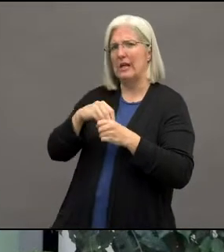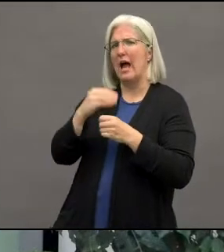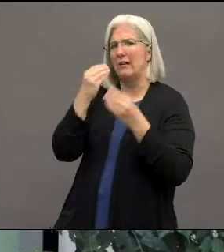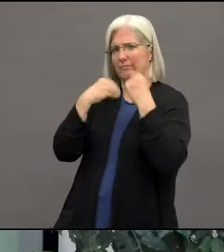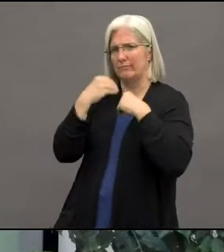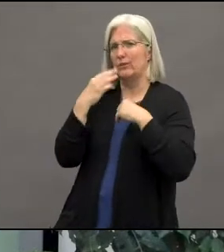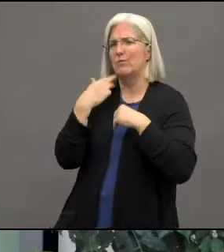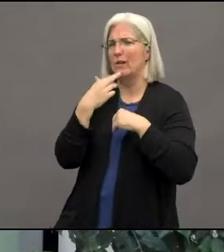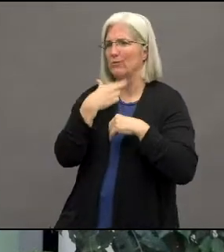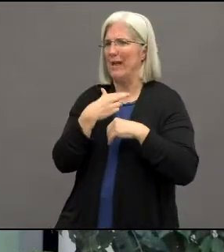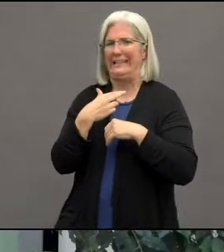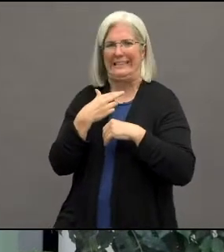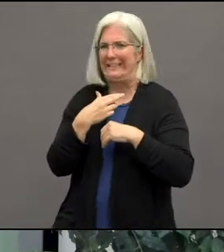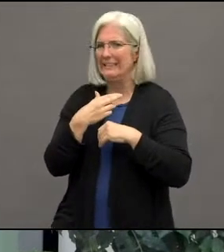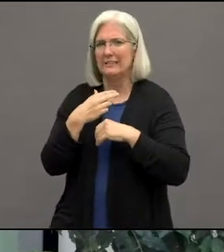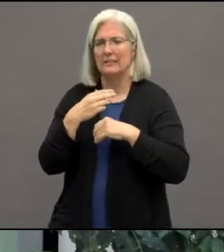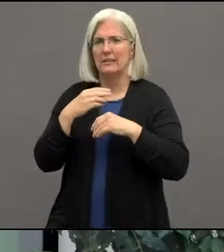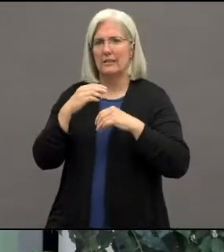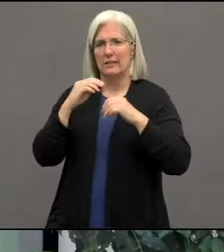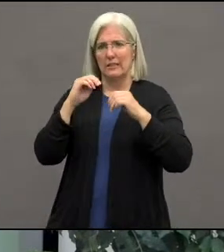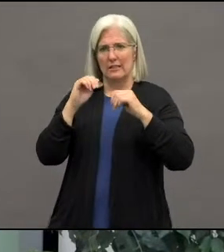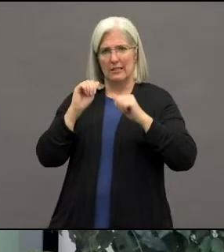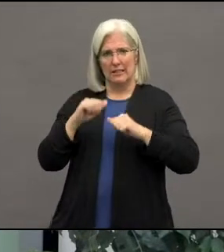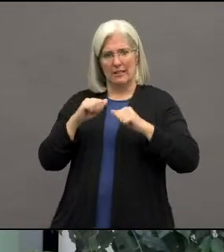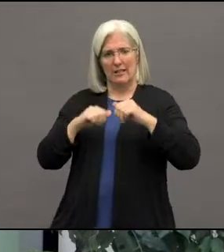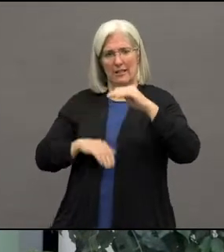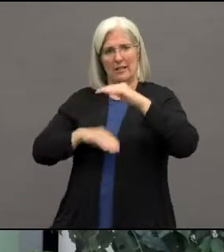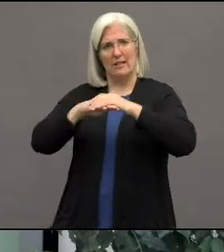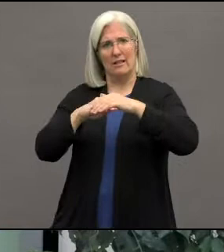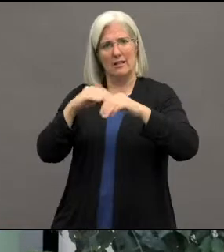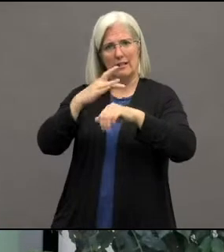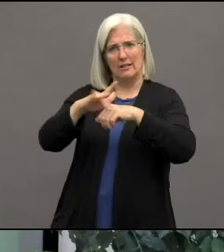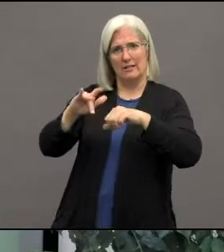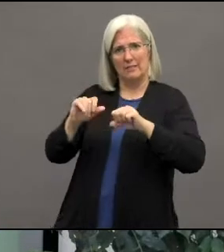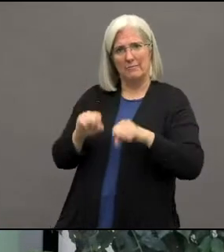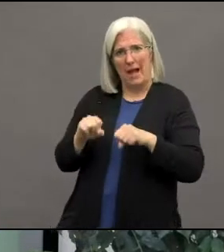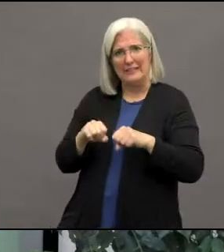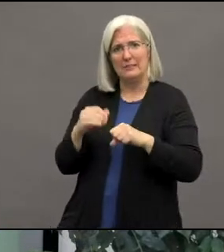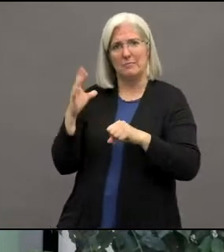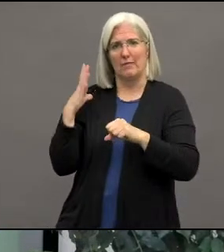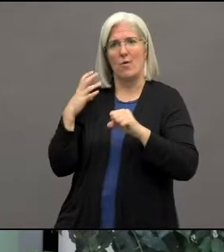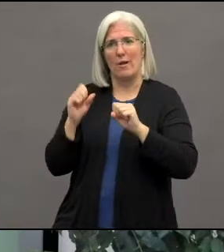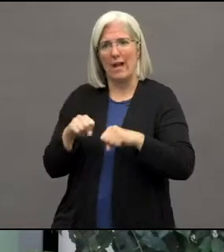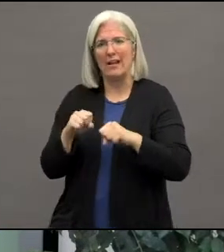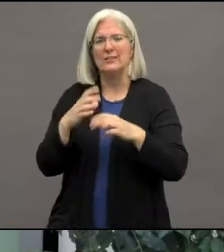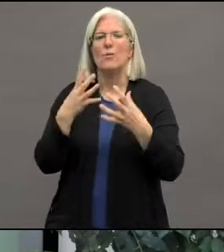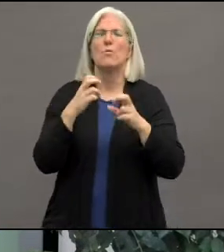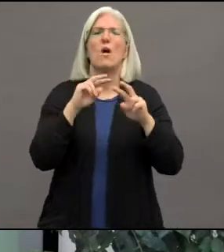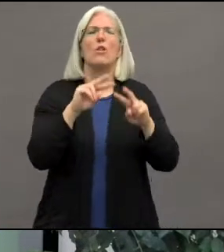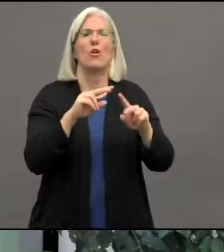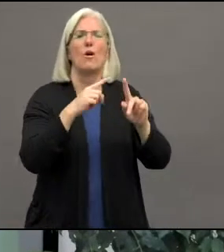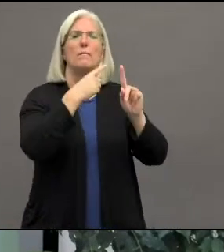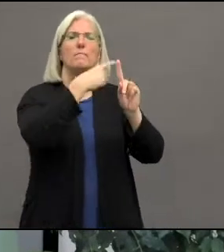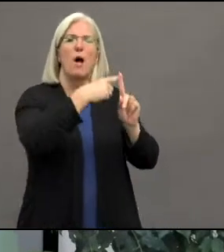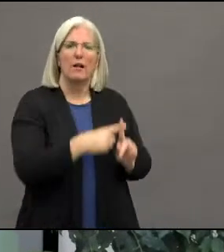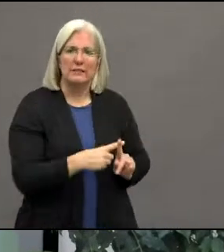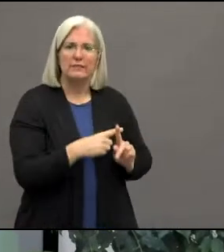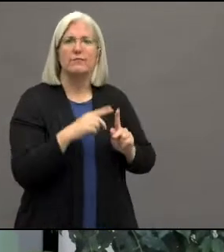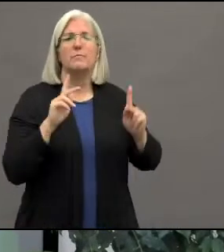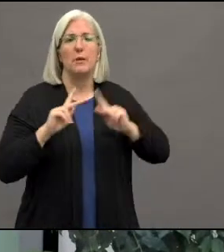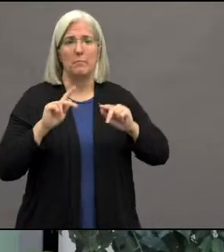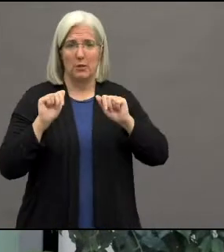a certain capacity. But let's focus on the good here. People can still enjoy outdoor